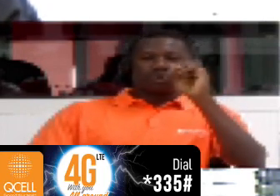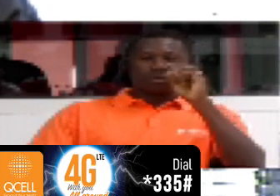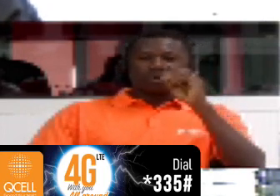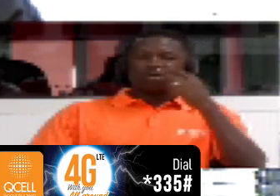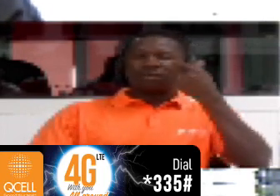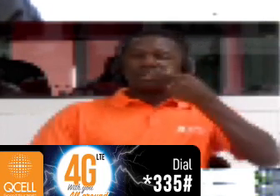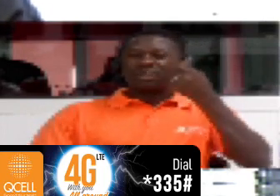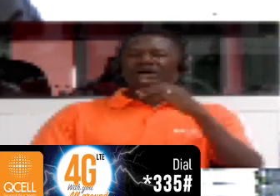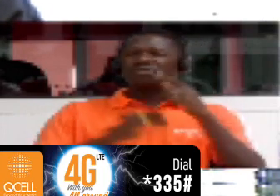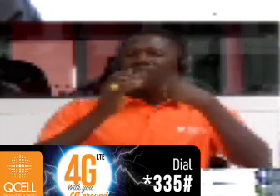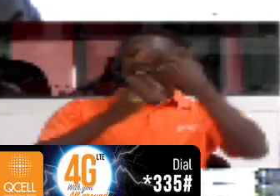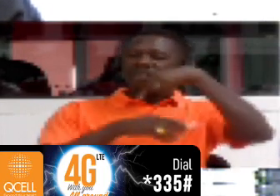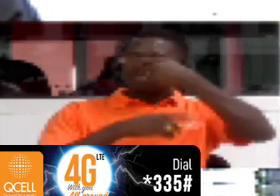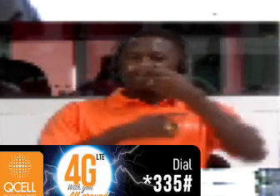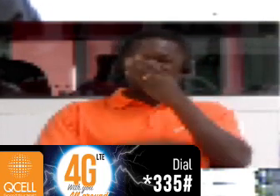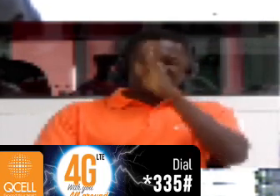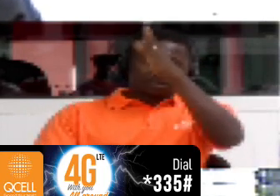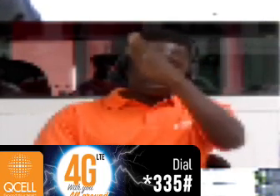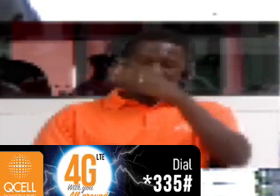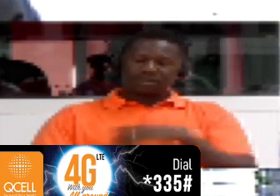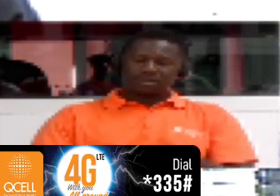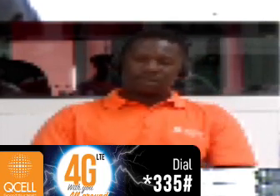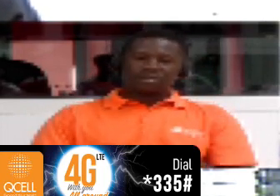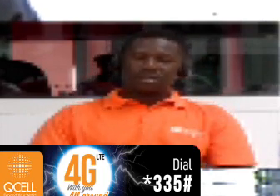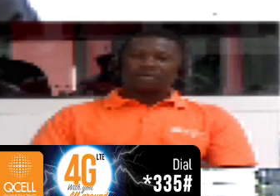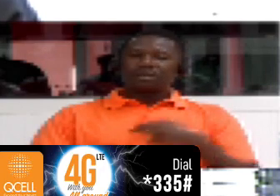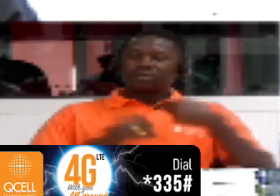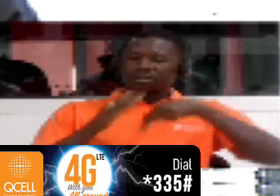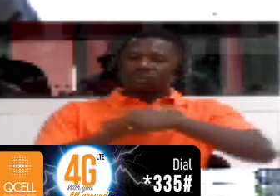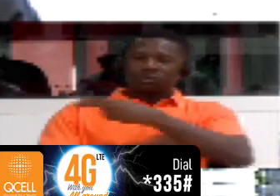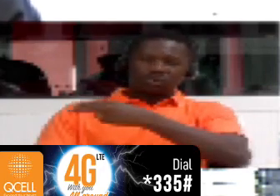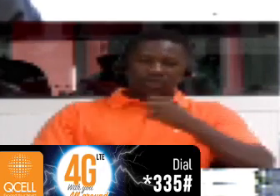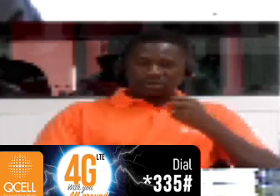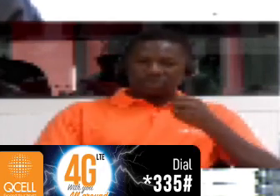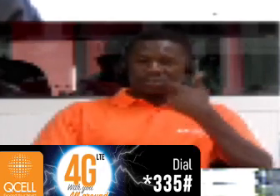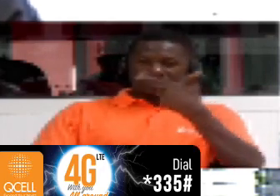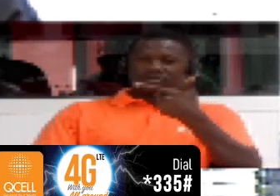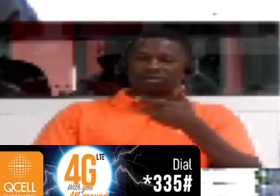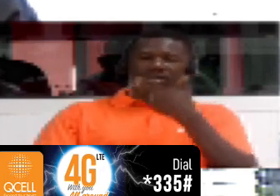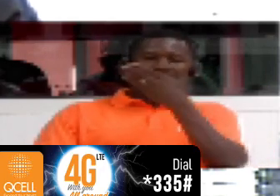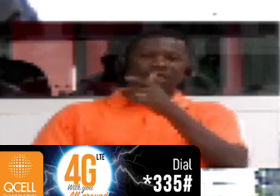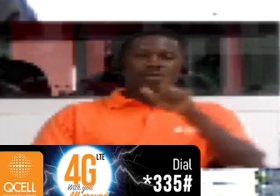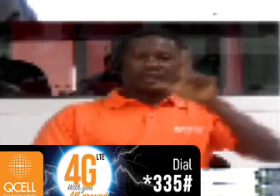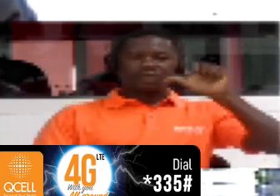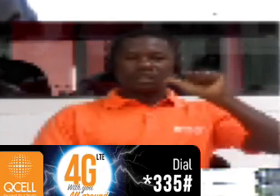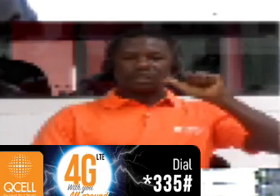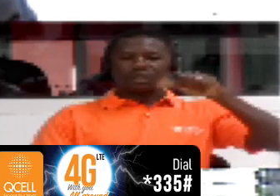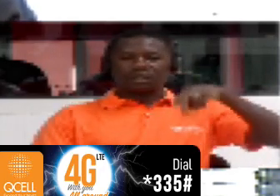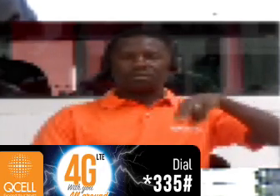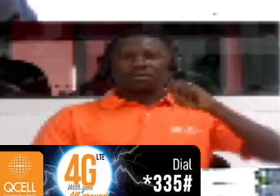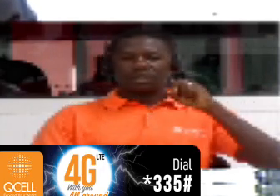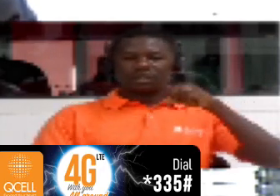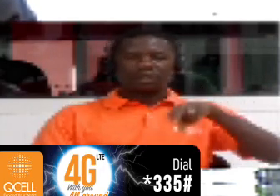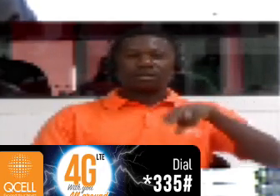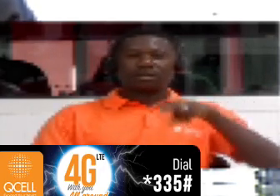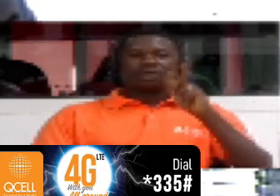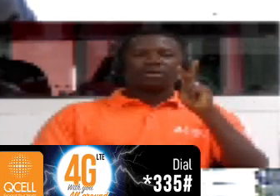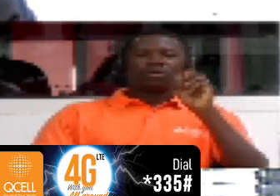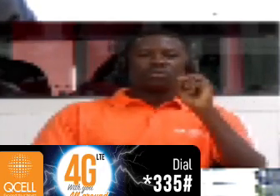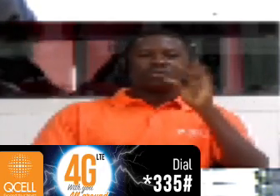2007, Mbenung Lamenkoto. In 2007, I was in Lamenkoto. 2008, Mbe Mansakonko.